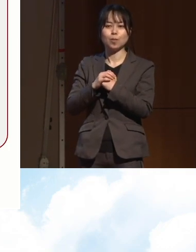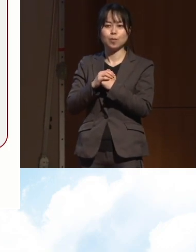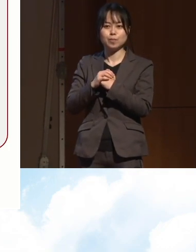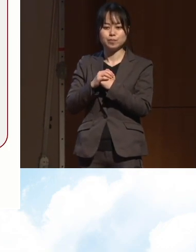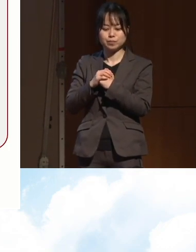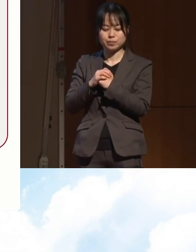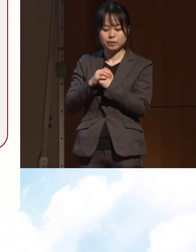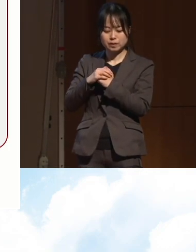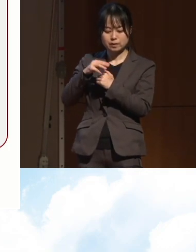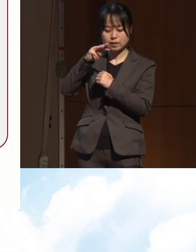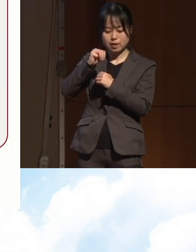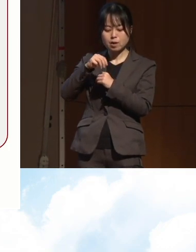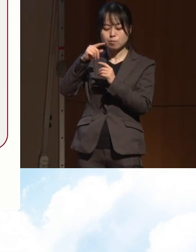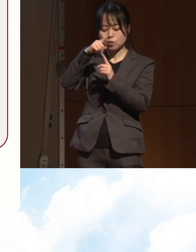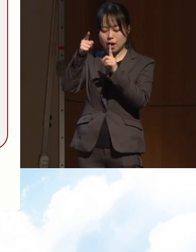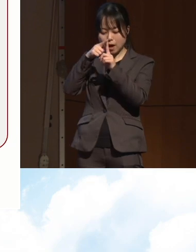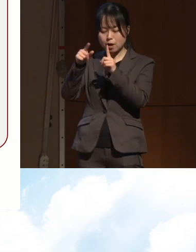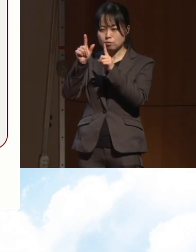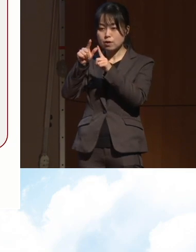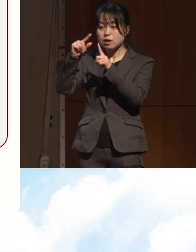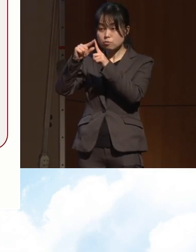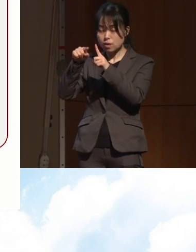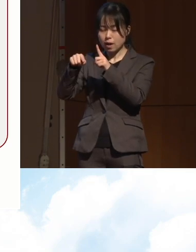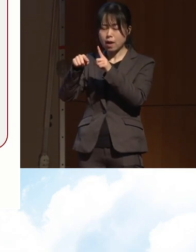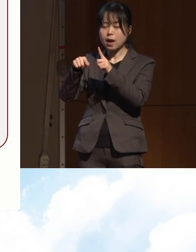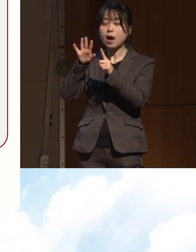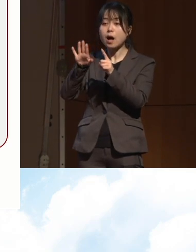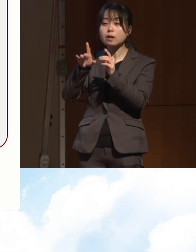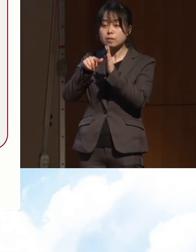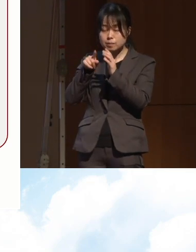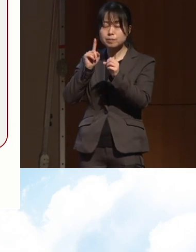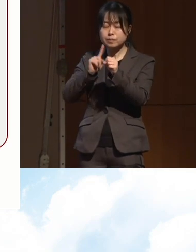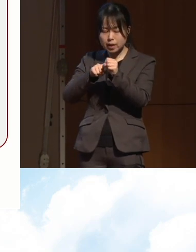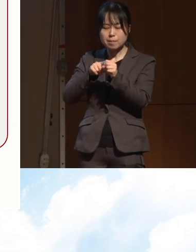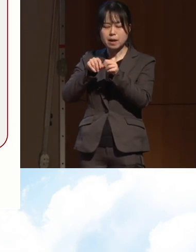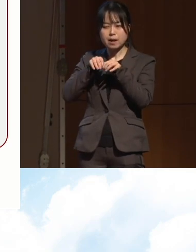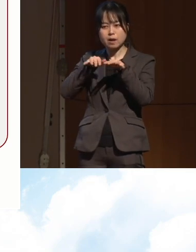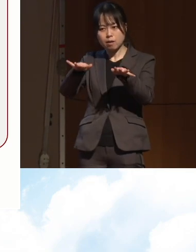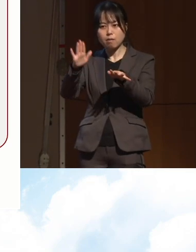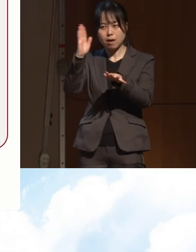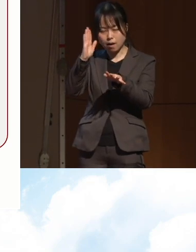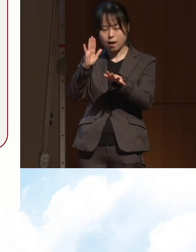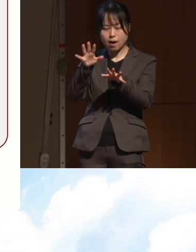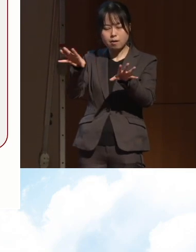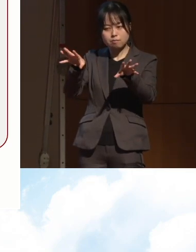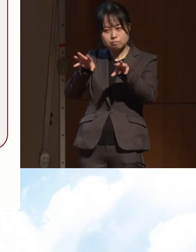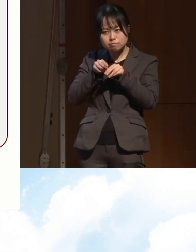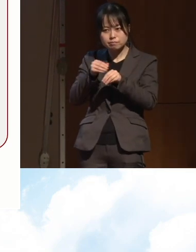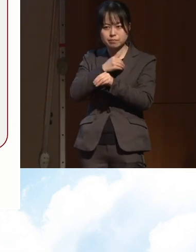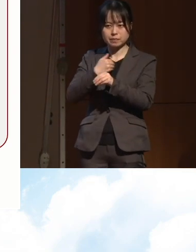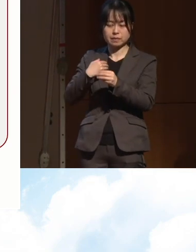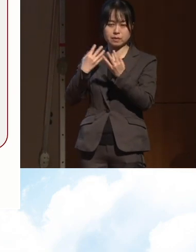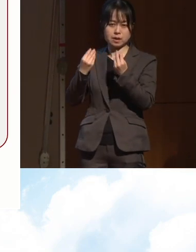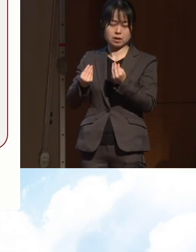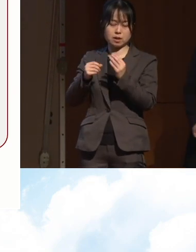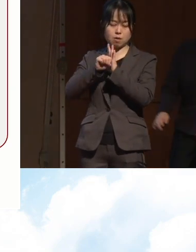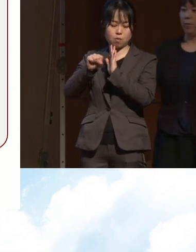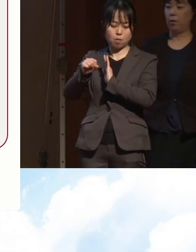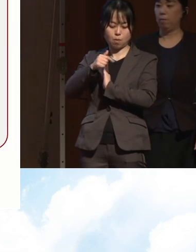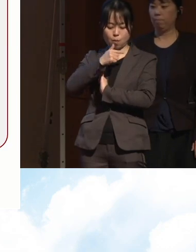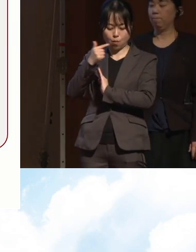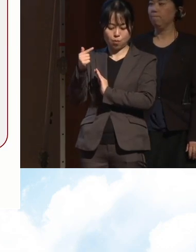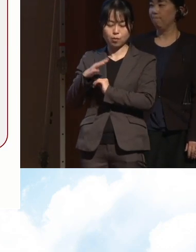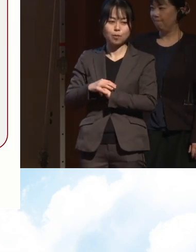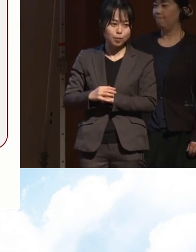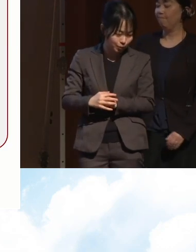the pandemic. And those are good at developing antibody responses, but not so much on the T cell responses. And the reason I'm focusing on these